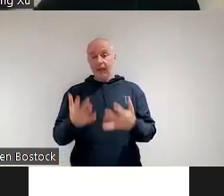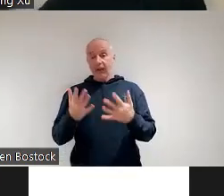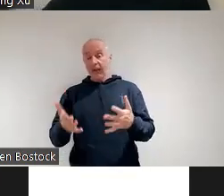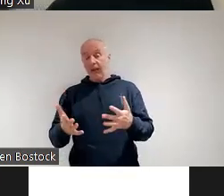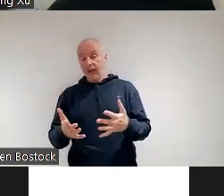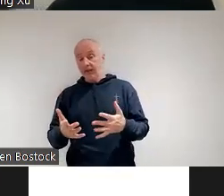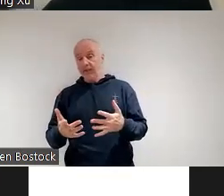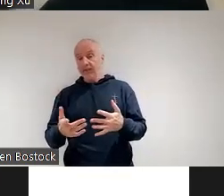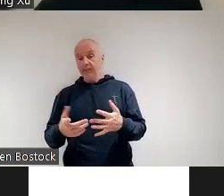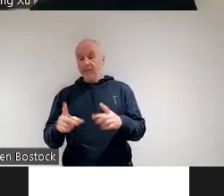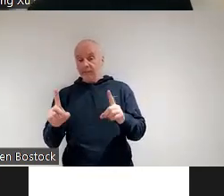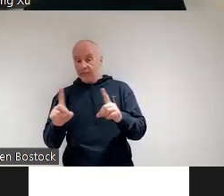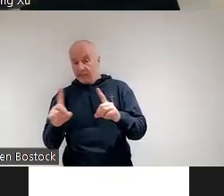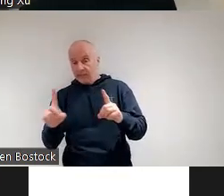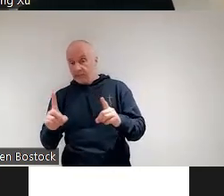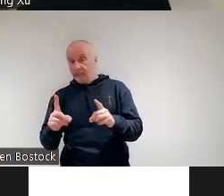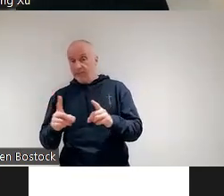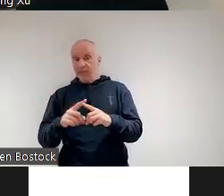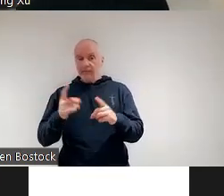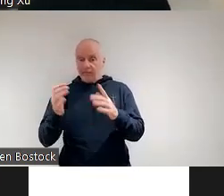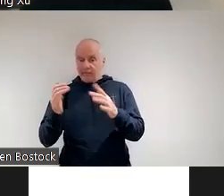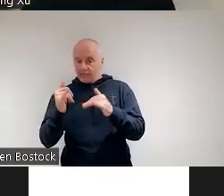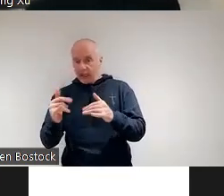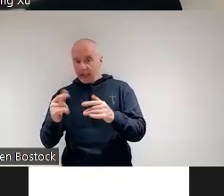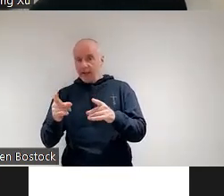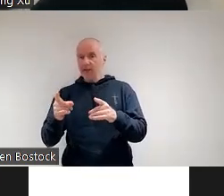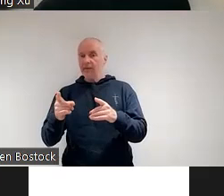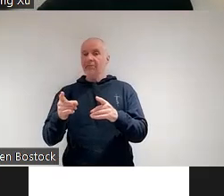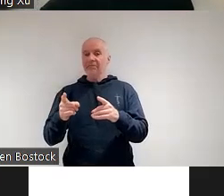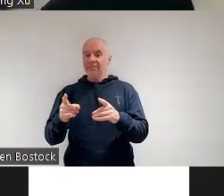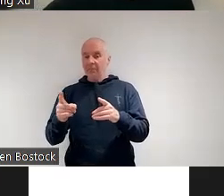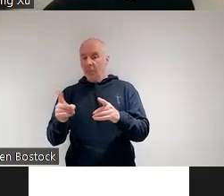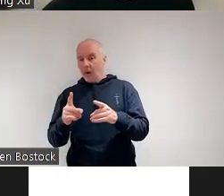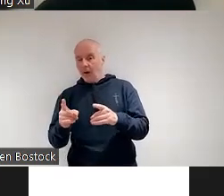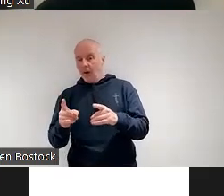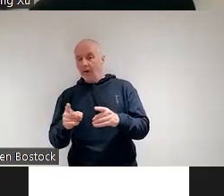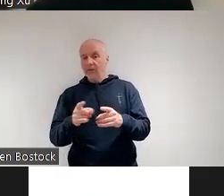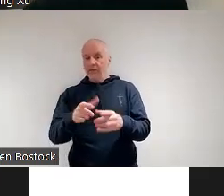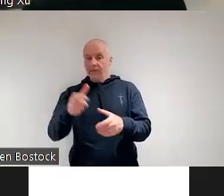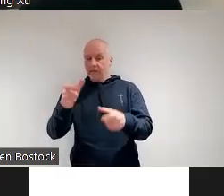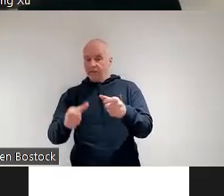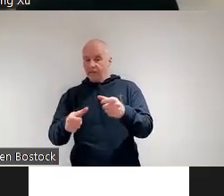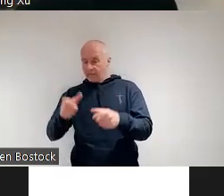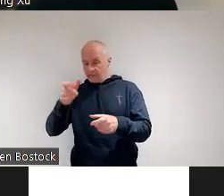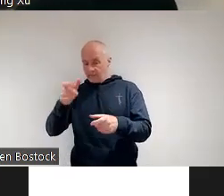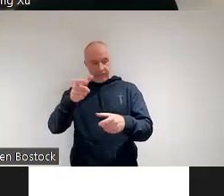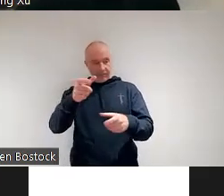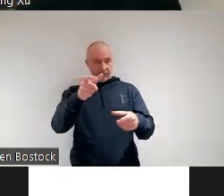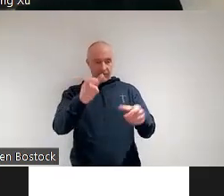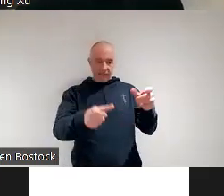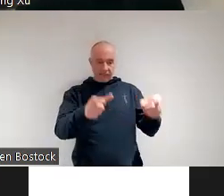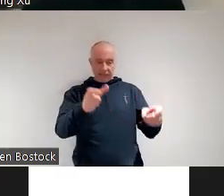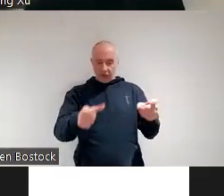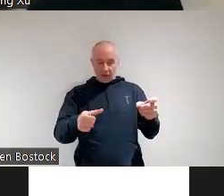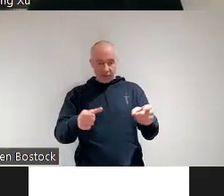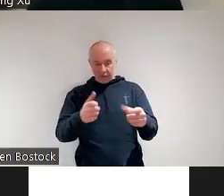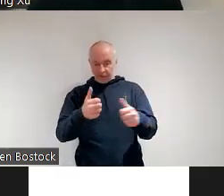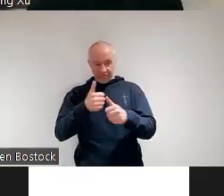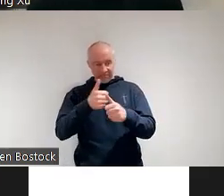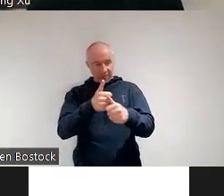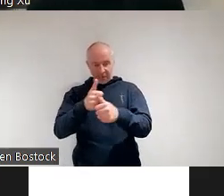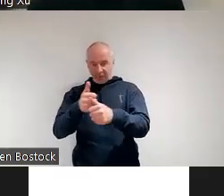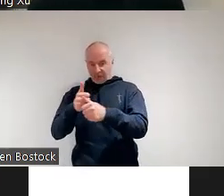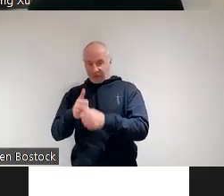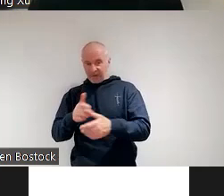what kind of end-of-line test kit that you actually need, and all the customer support. Because once a part is delivered to the site, you